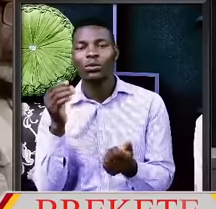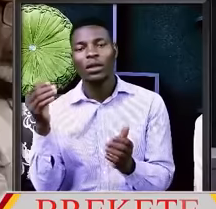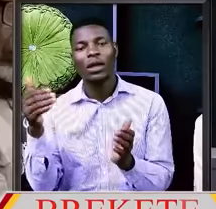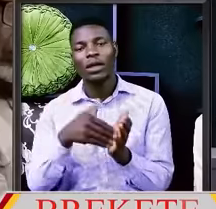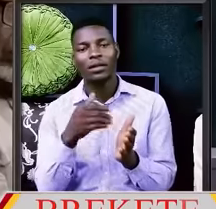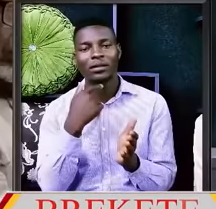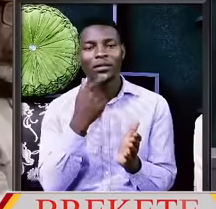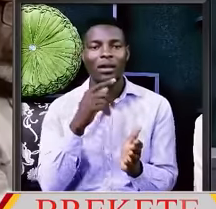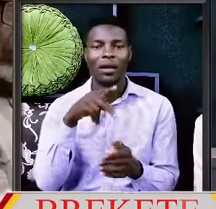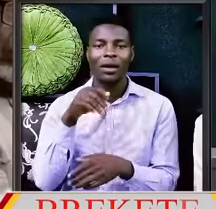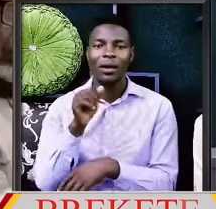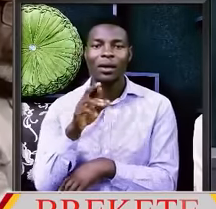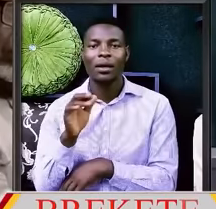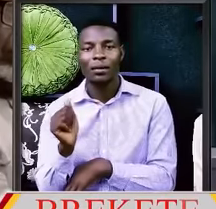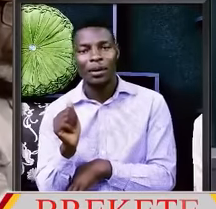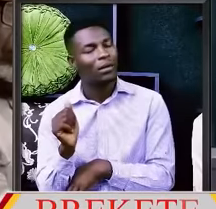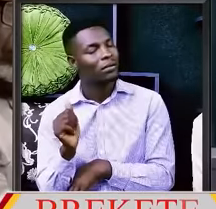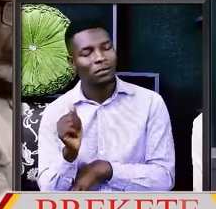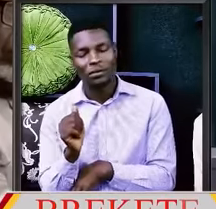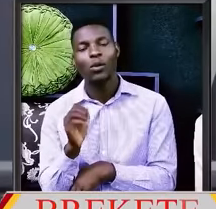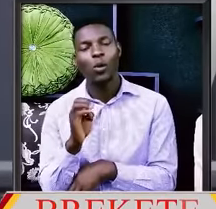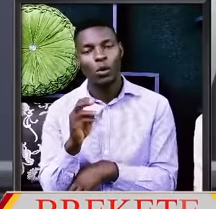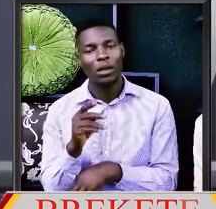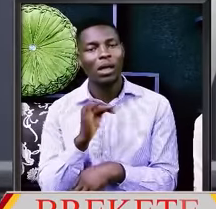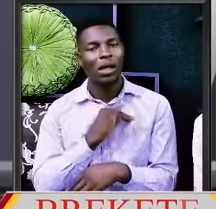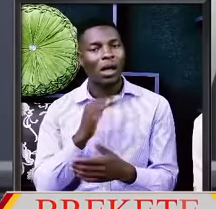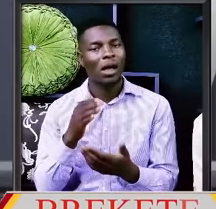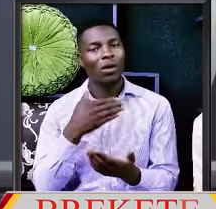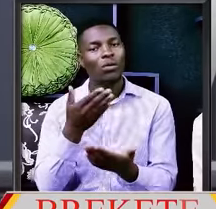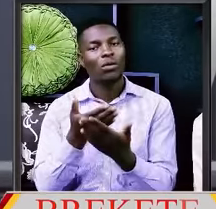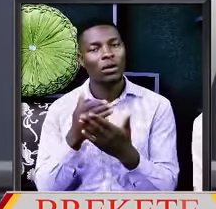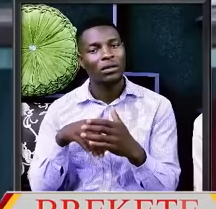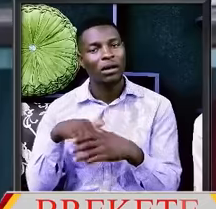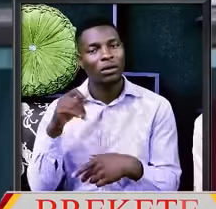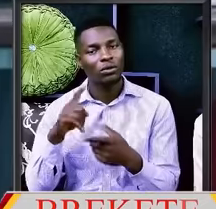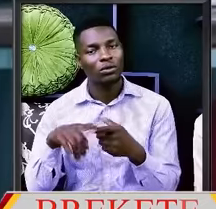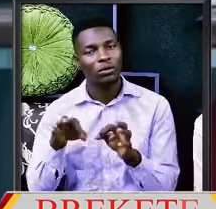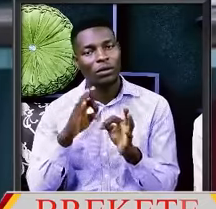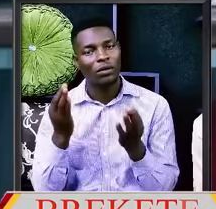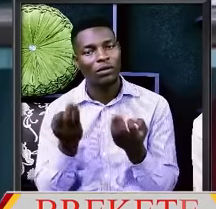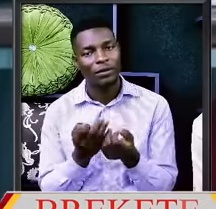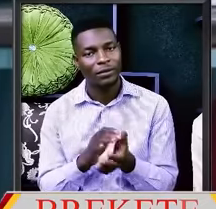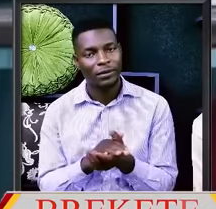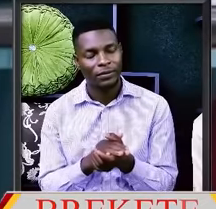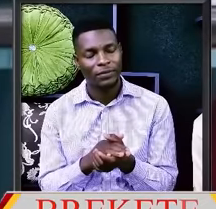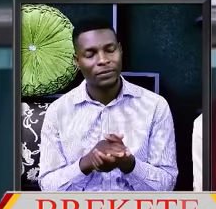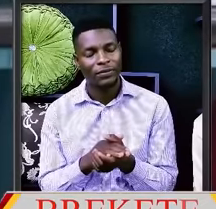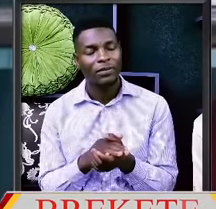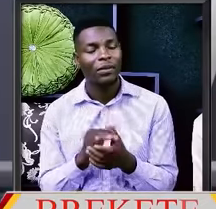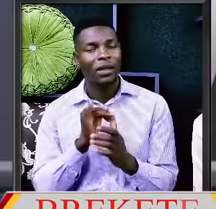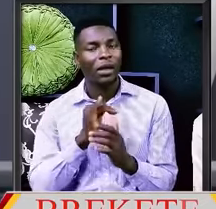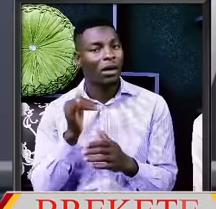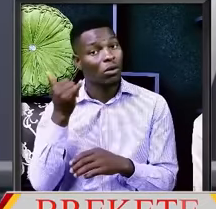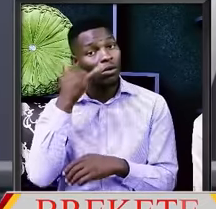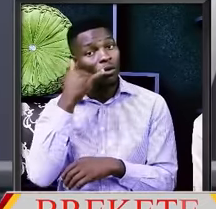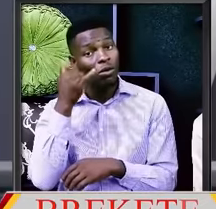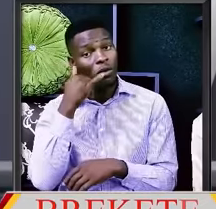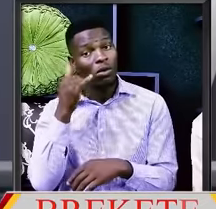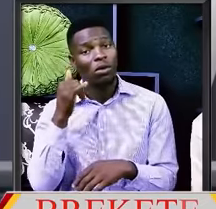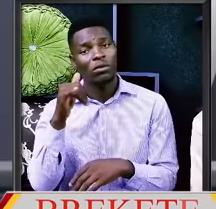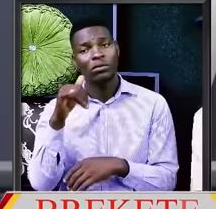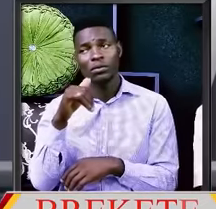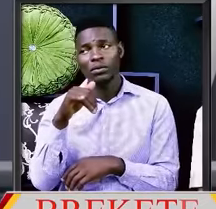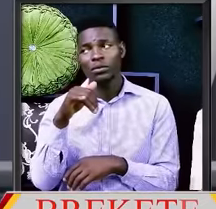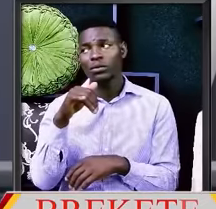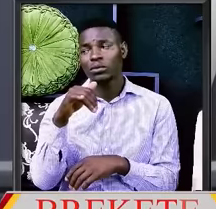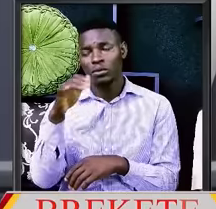Bara. Okay, so I will reach out to the family. I go reach out to Baba Mohbad. Thank you so